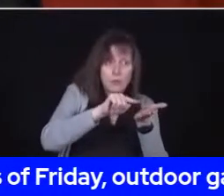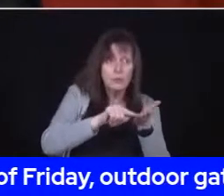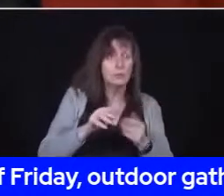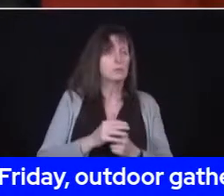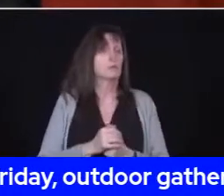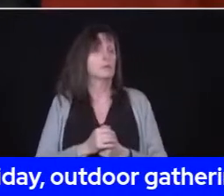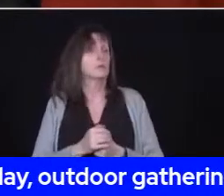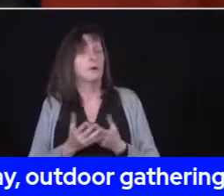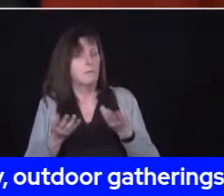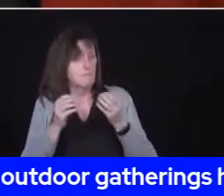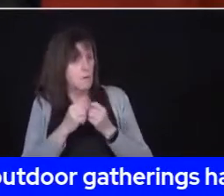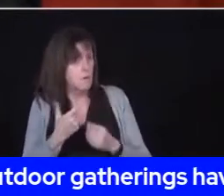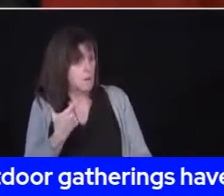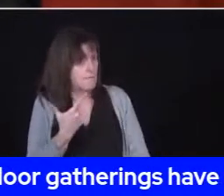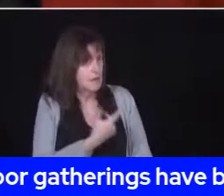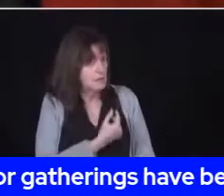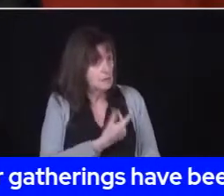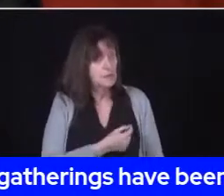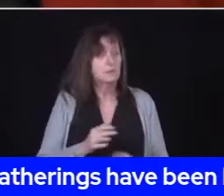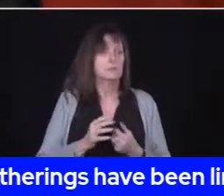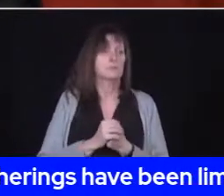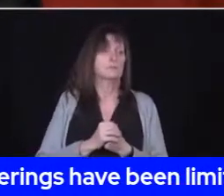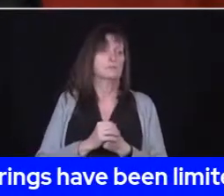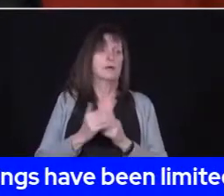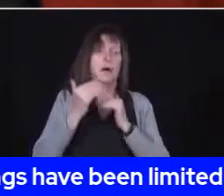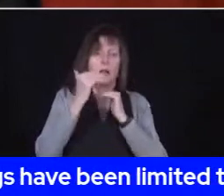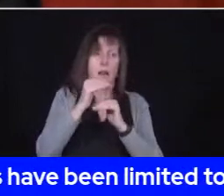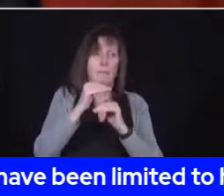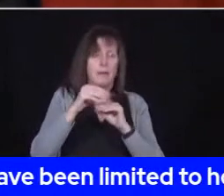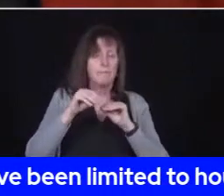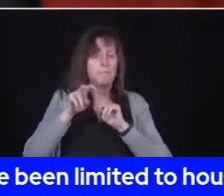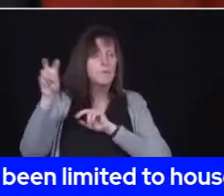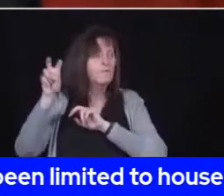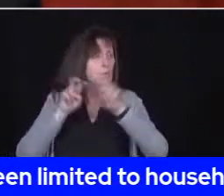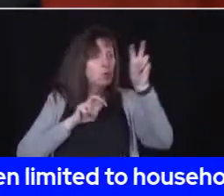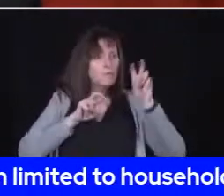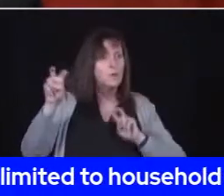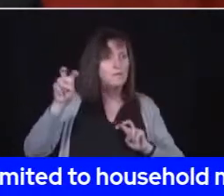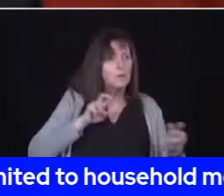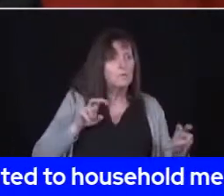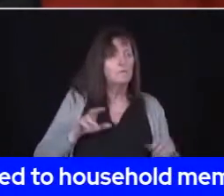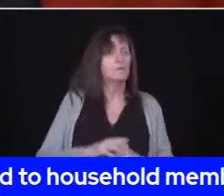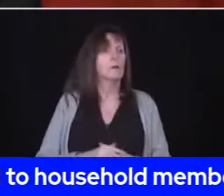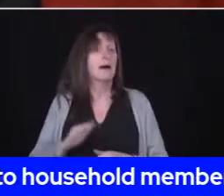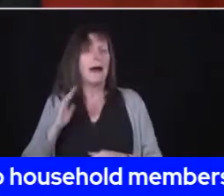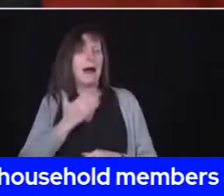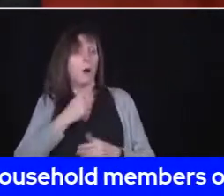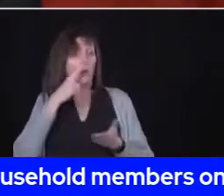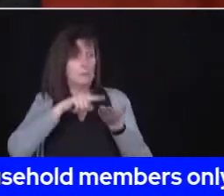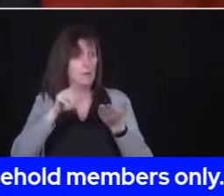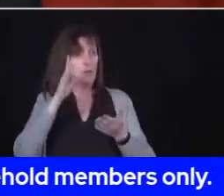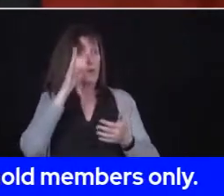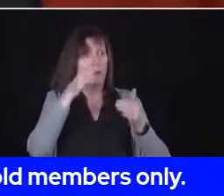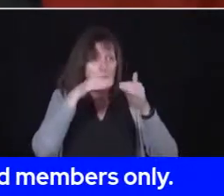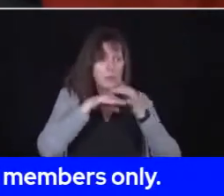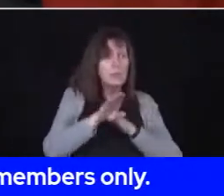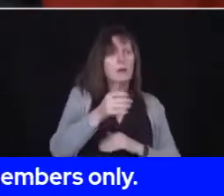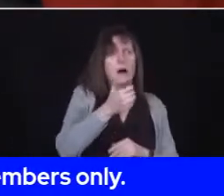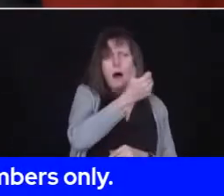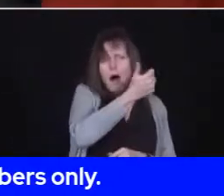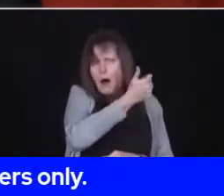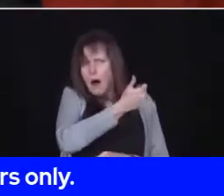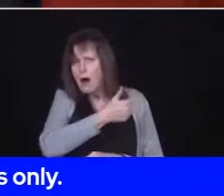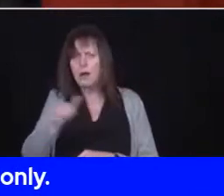So we're having mobile units to go into places like the Amazons, like other large employers in the hot